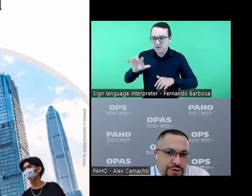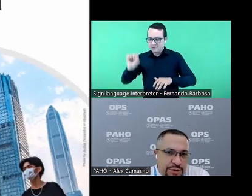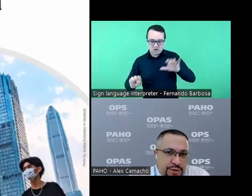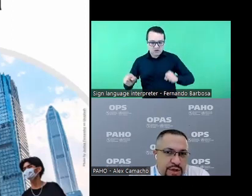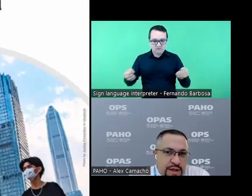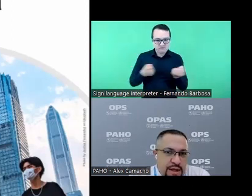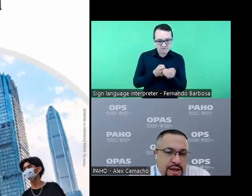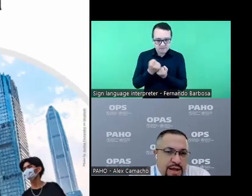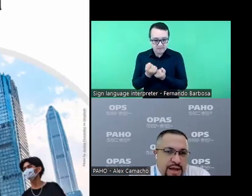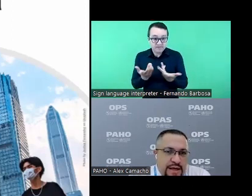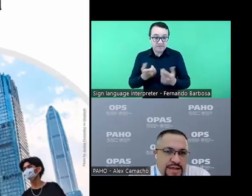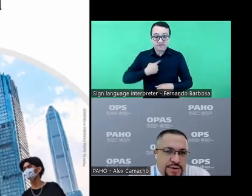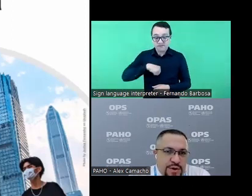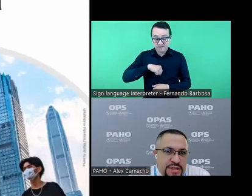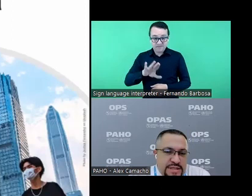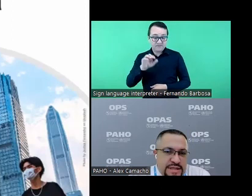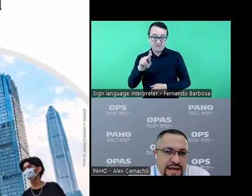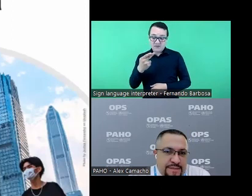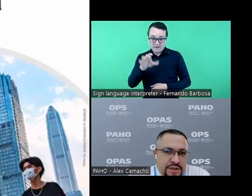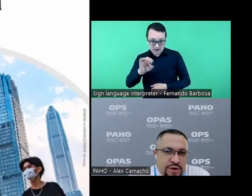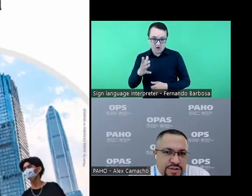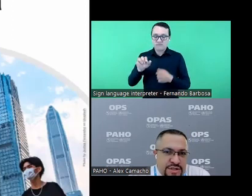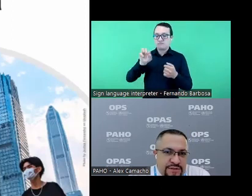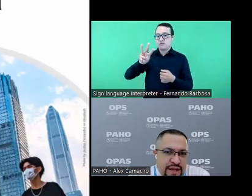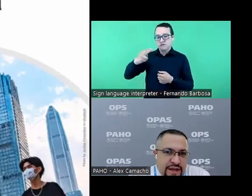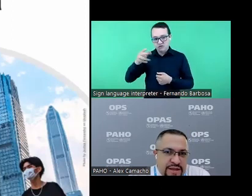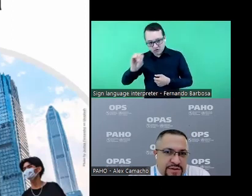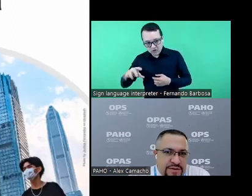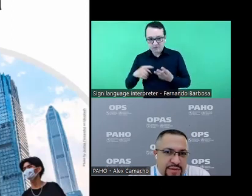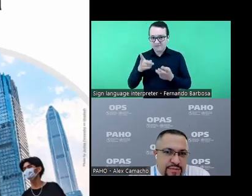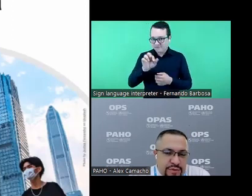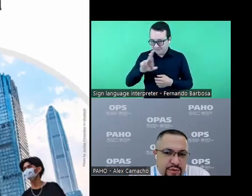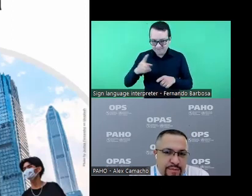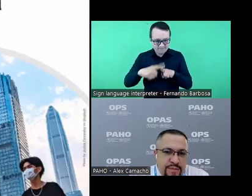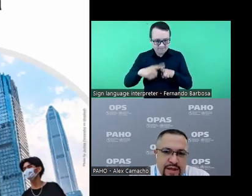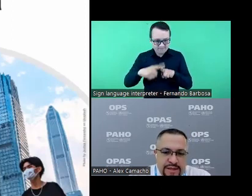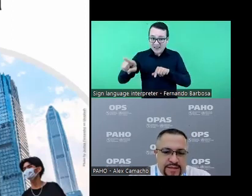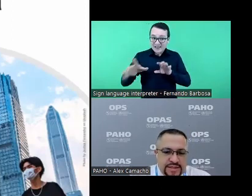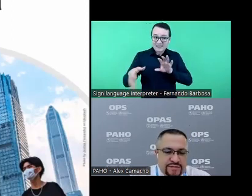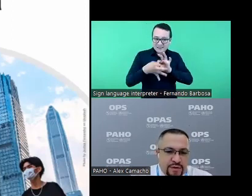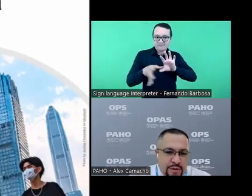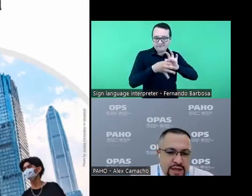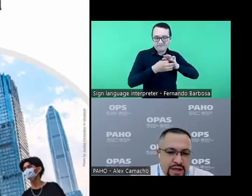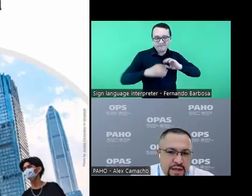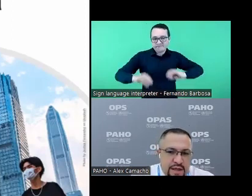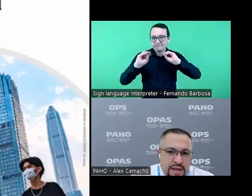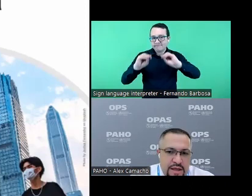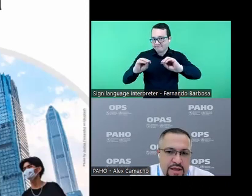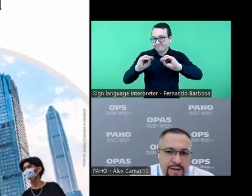and WHO. And as you know, this is a joint certificate training program, and this